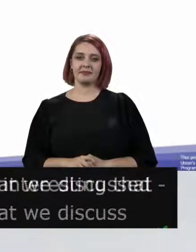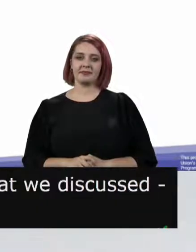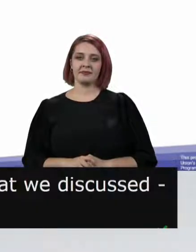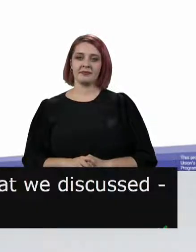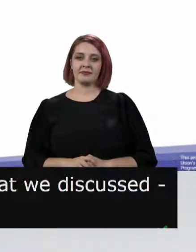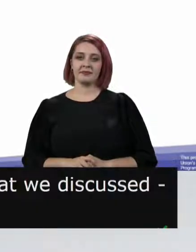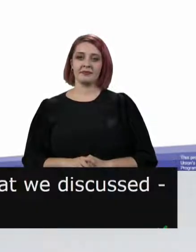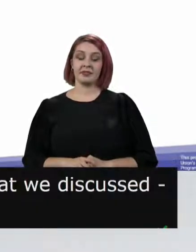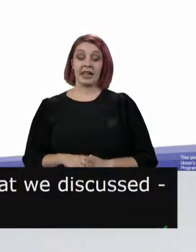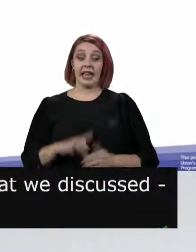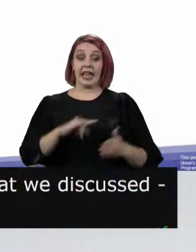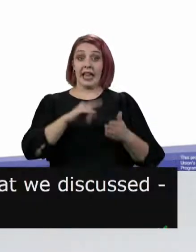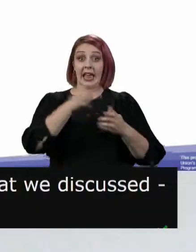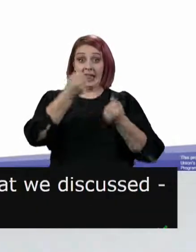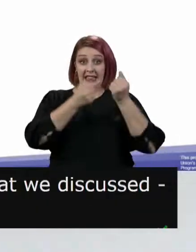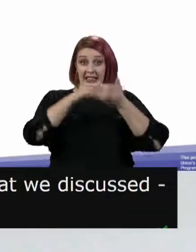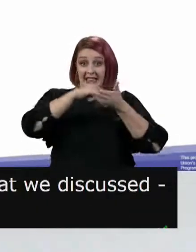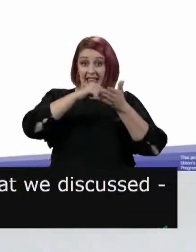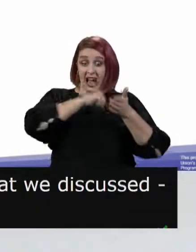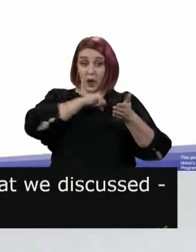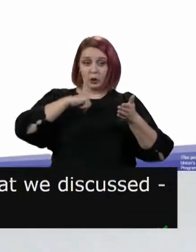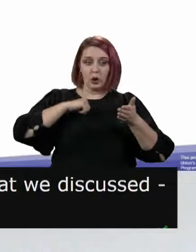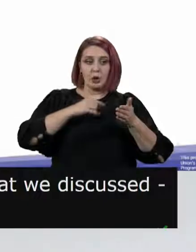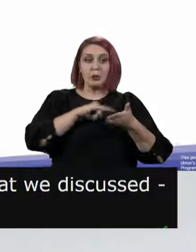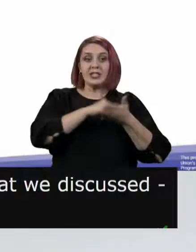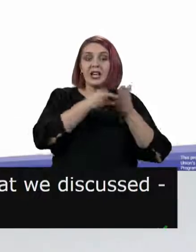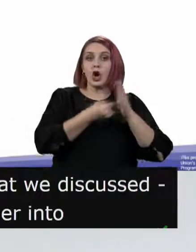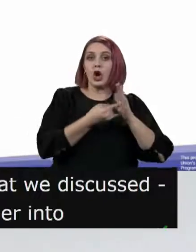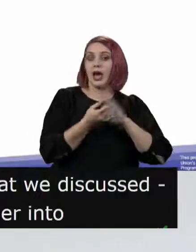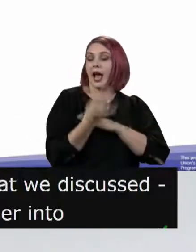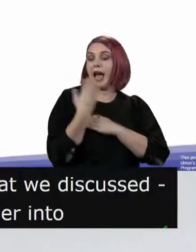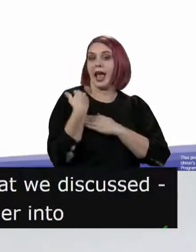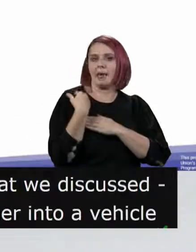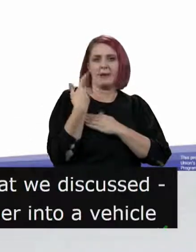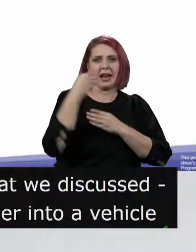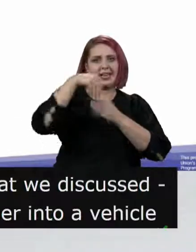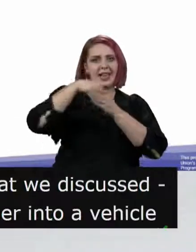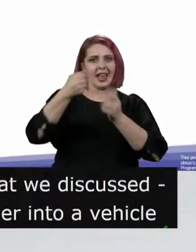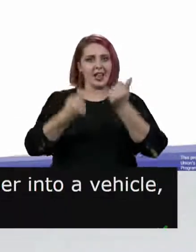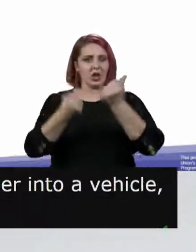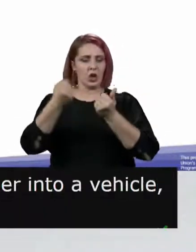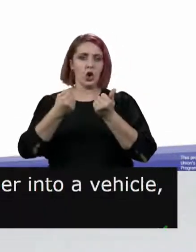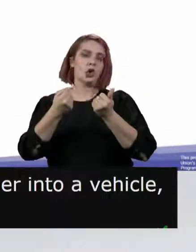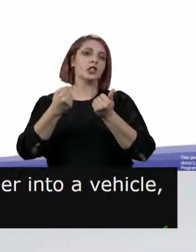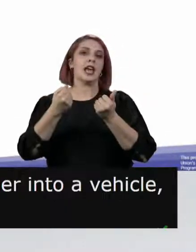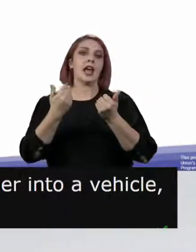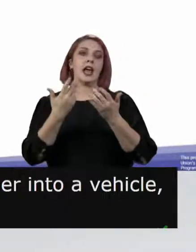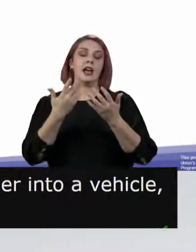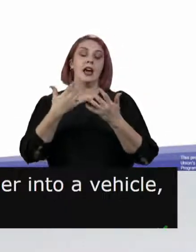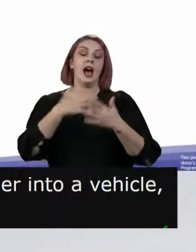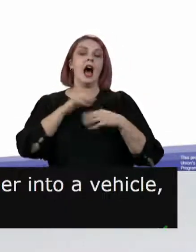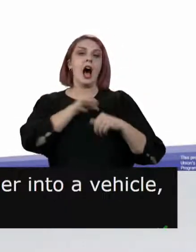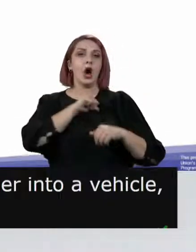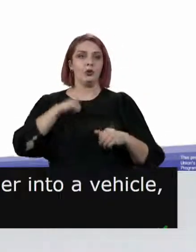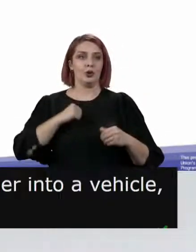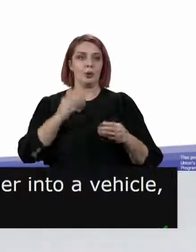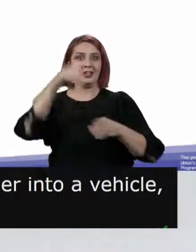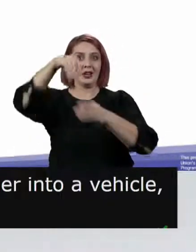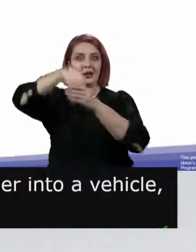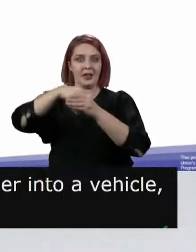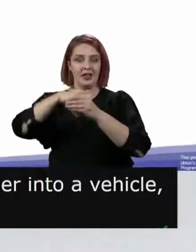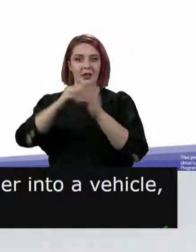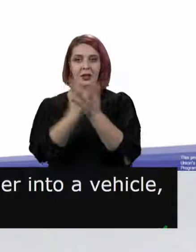together into a vehicle using images, sensors, the Internet of